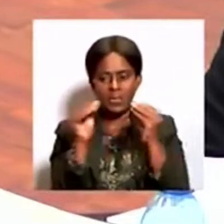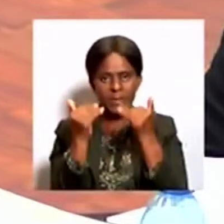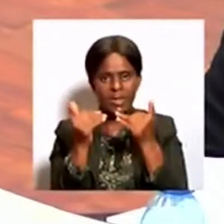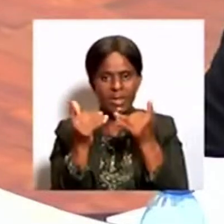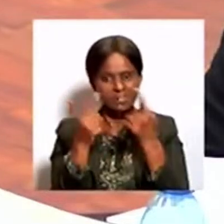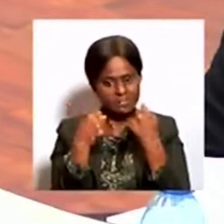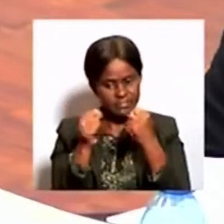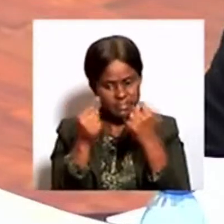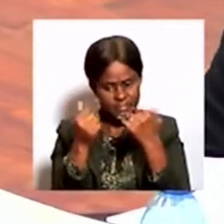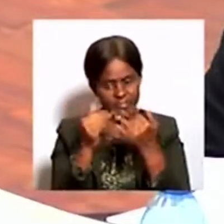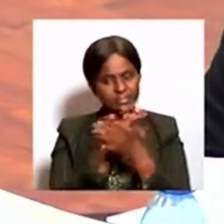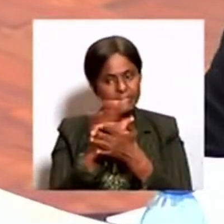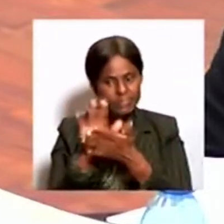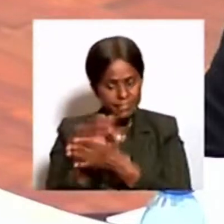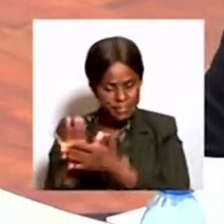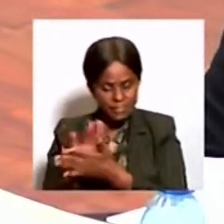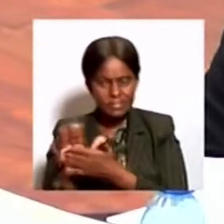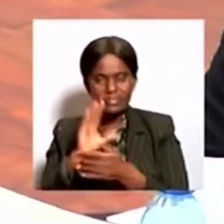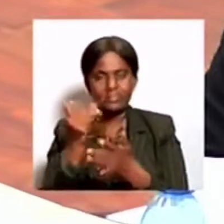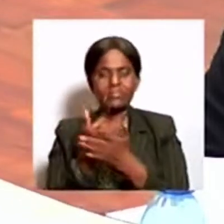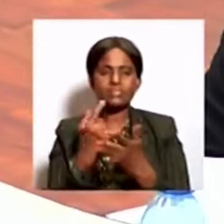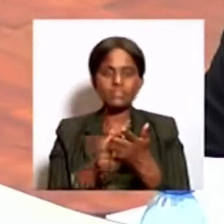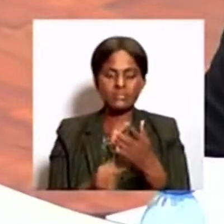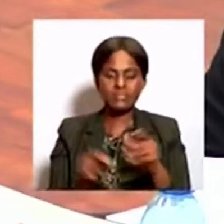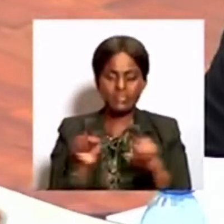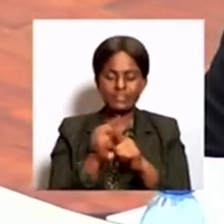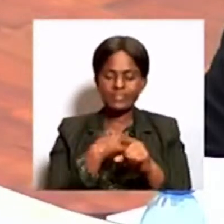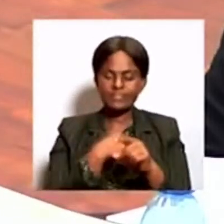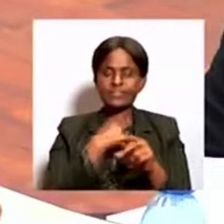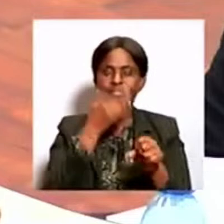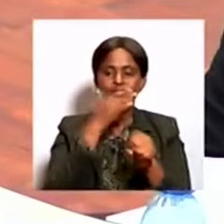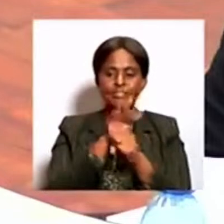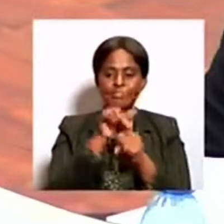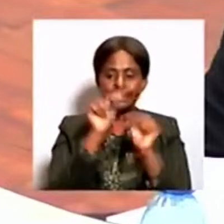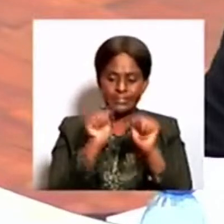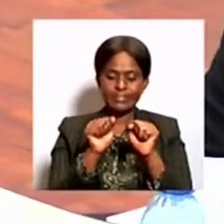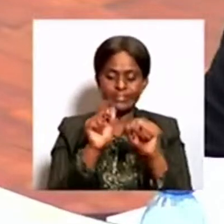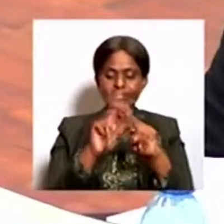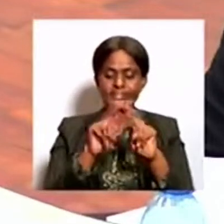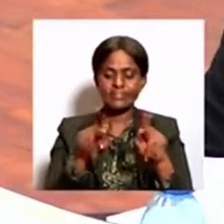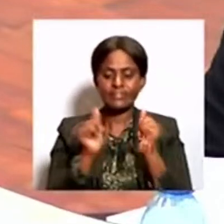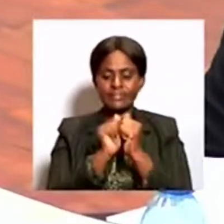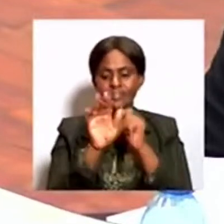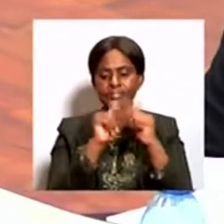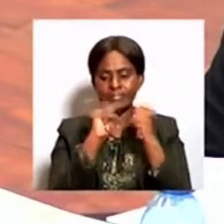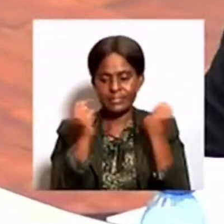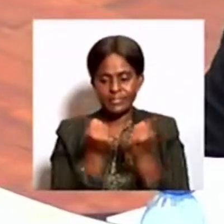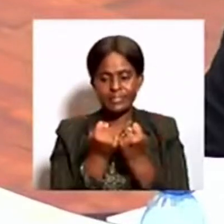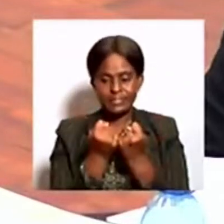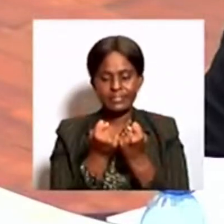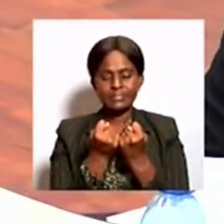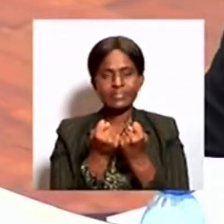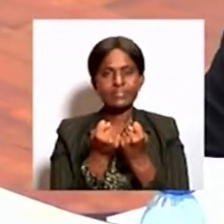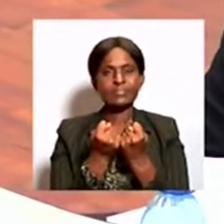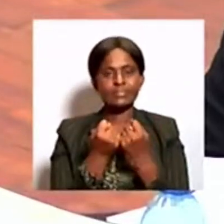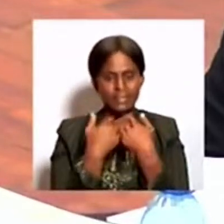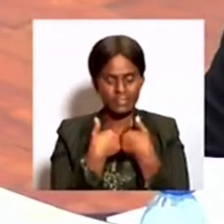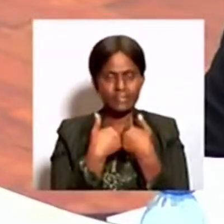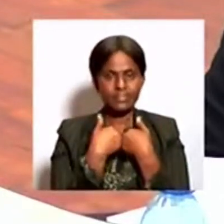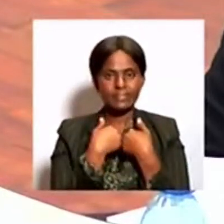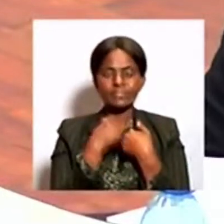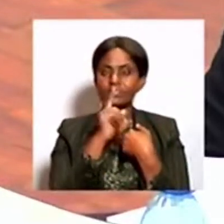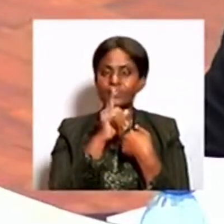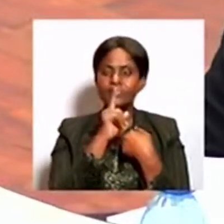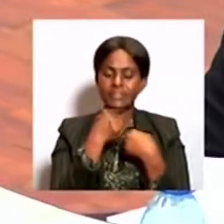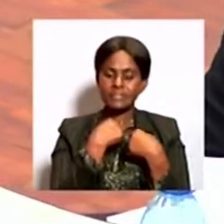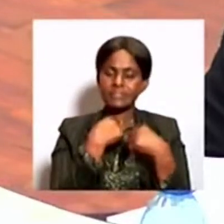try and clean up the system. And I can assure you, Chair, and your team that we're actually doing fine. No wonder I gave